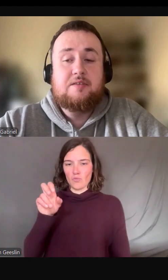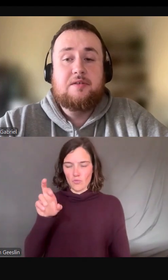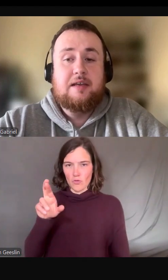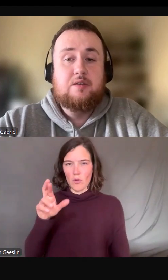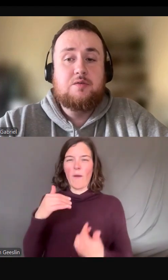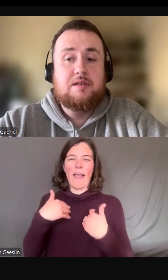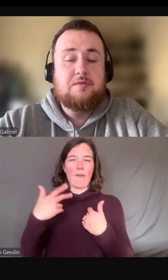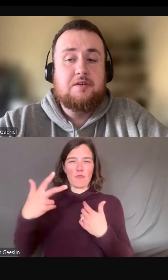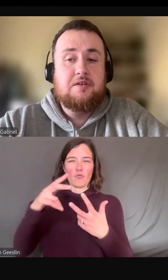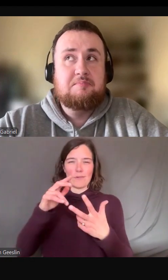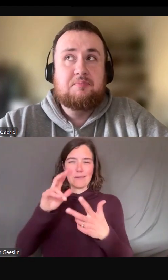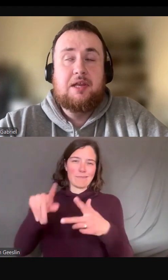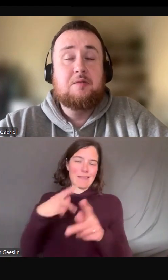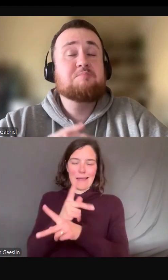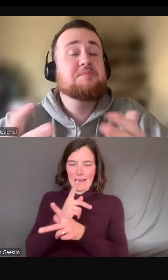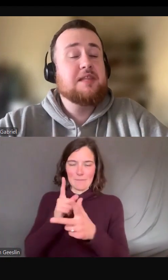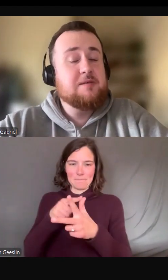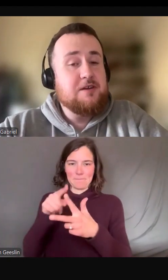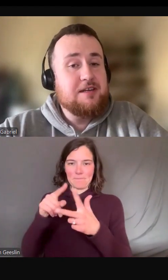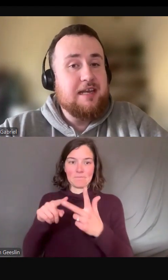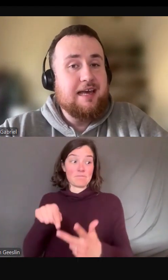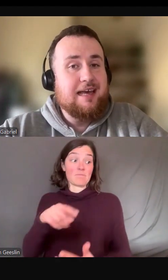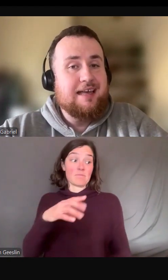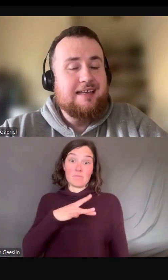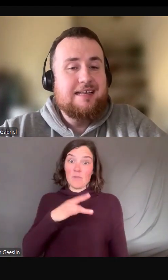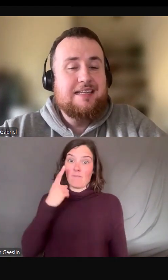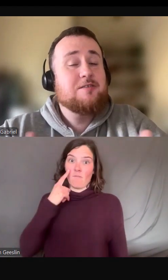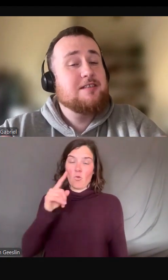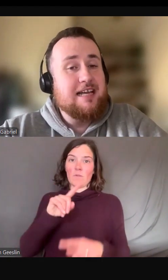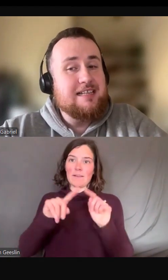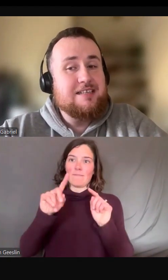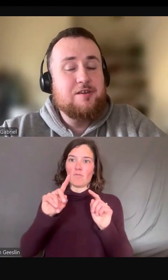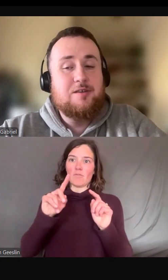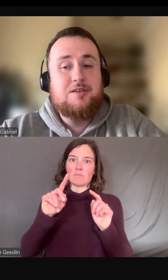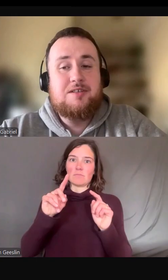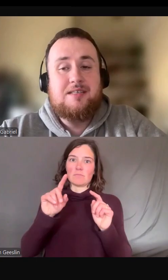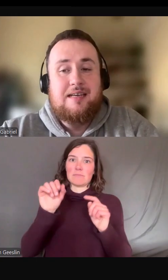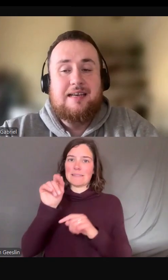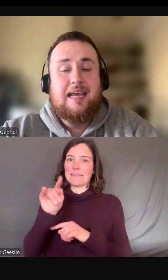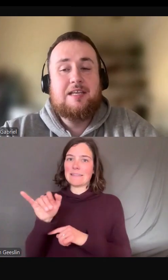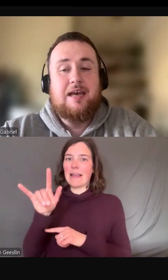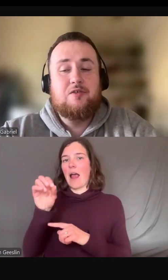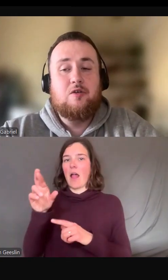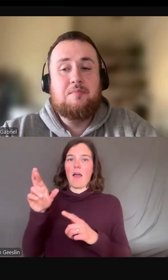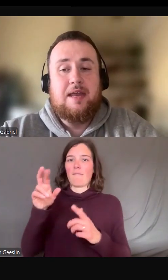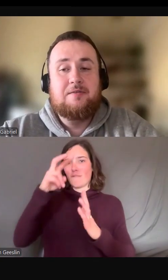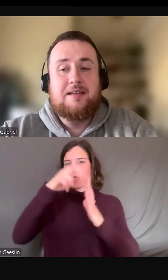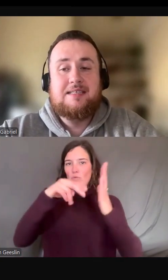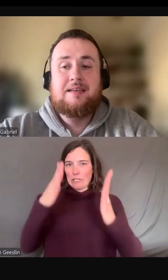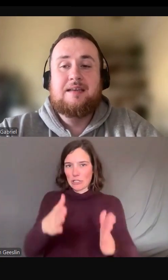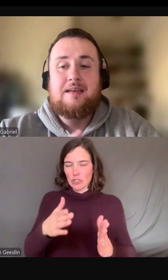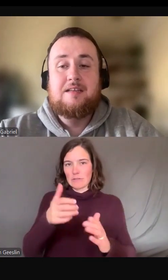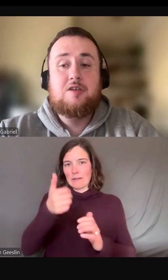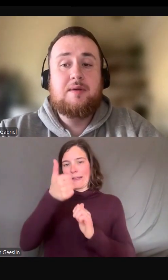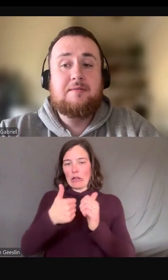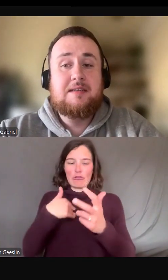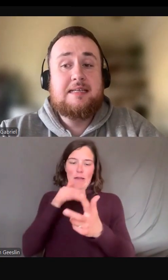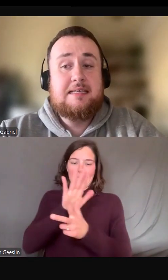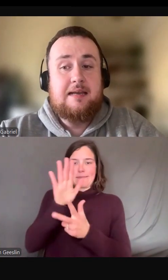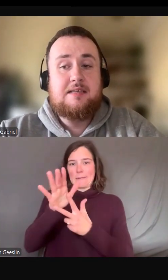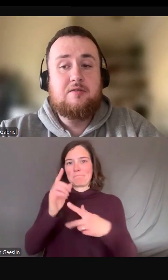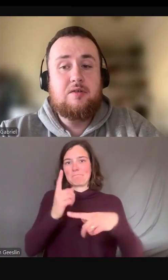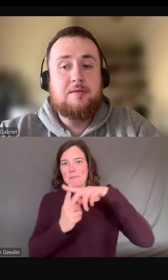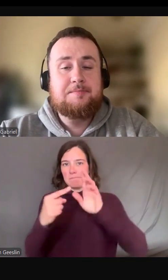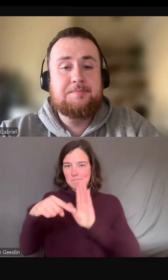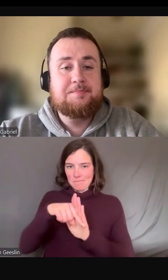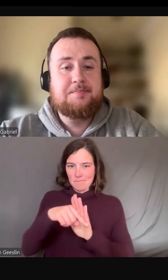These are very useful for, different styles of users. each have their own benefits. So we have the